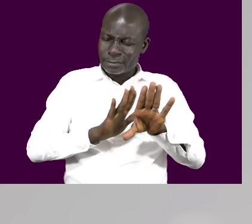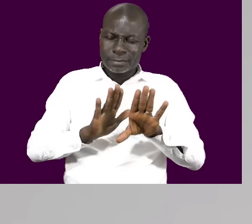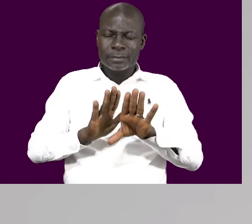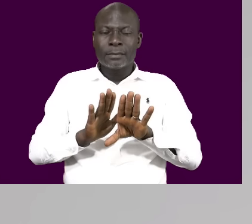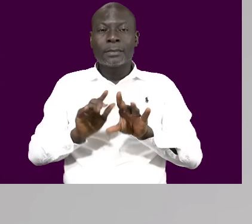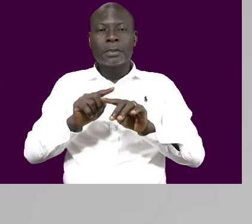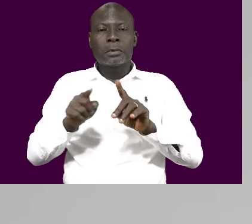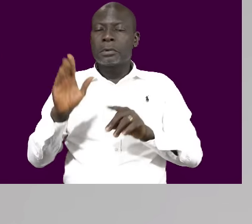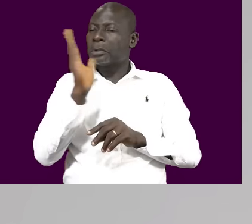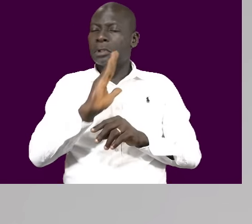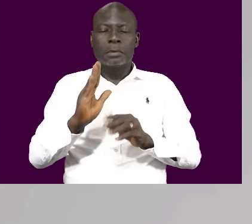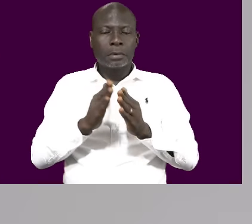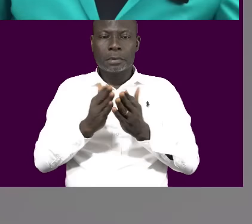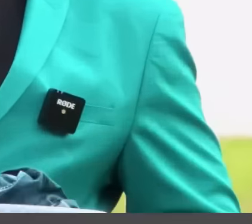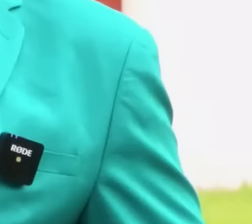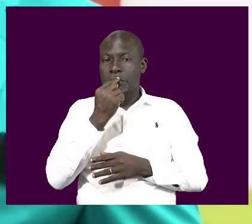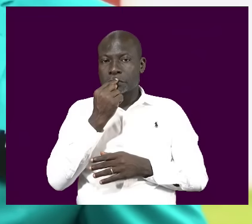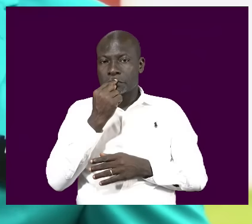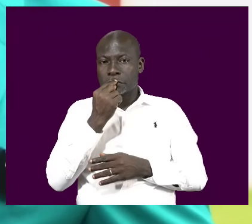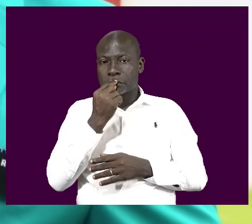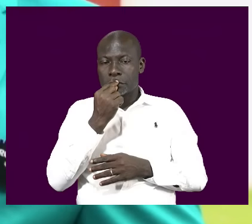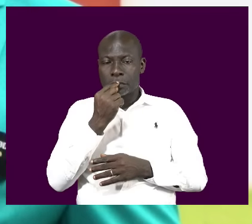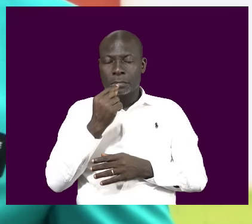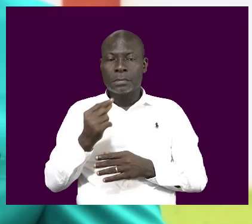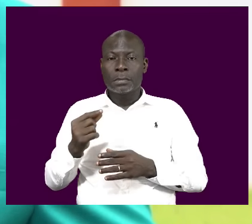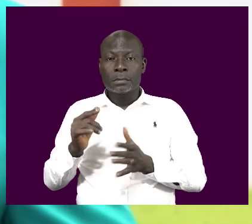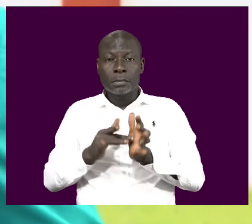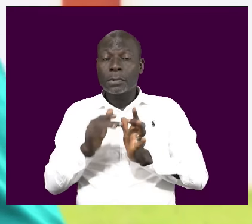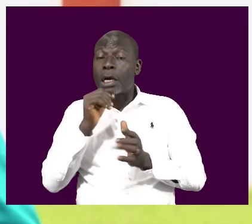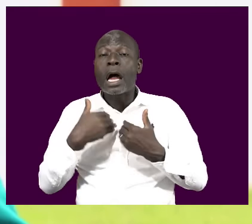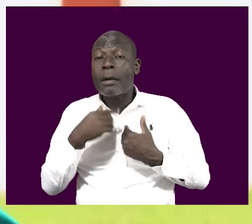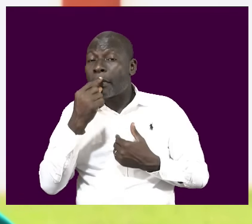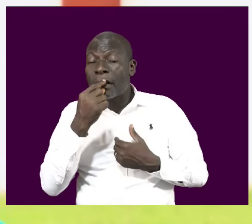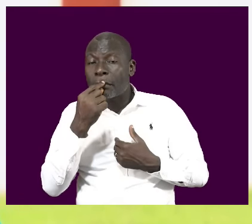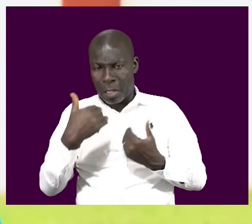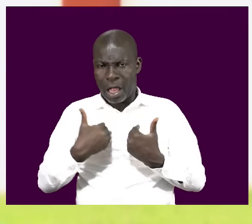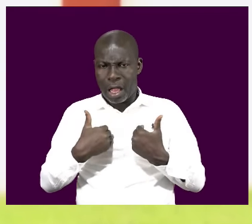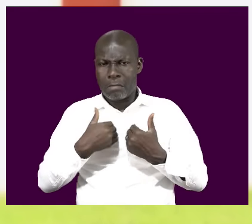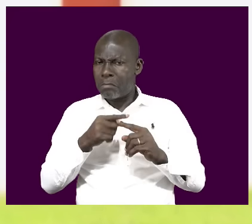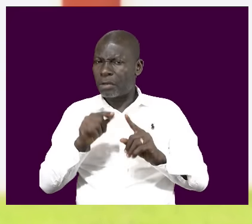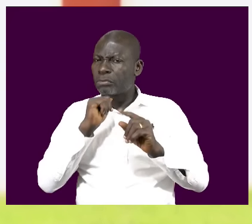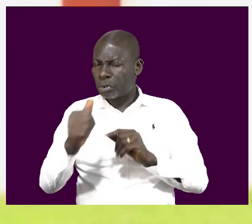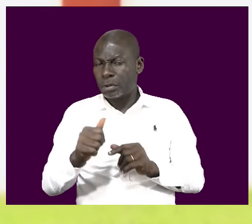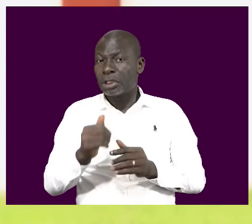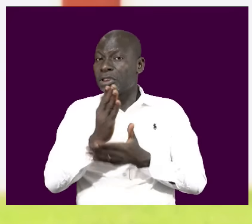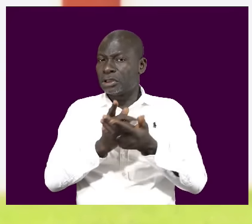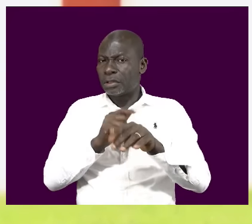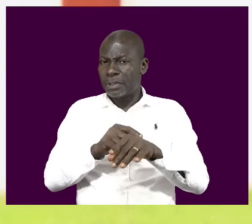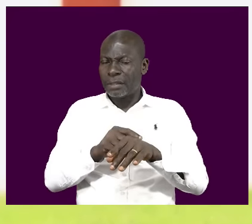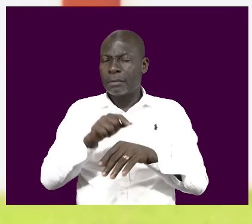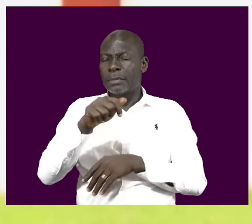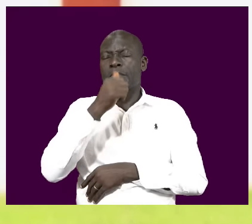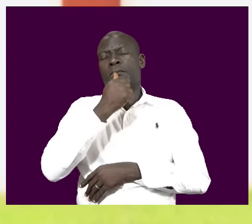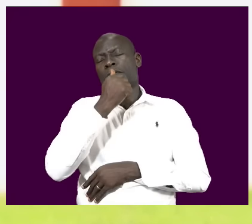na no ada na yesu na oni ano ana na owa no nanso wa mie na no eto da bi a silence is